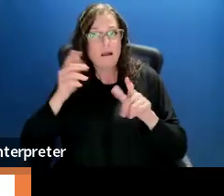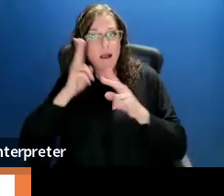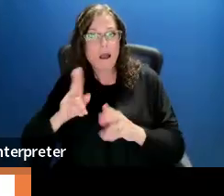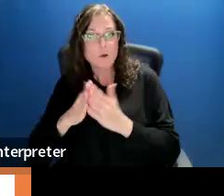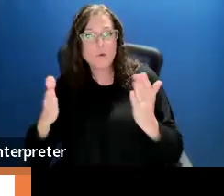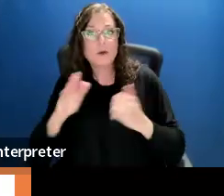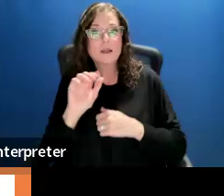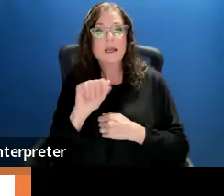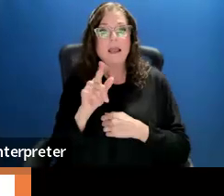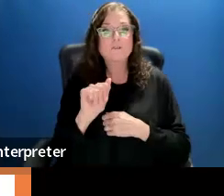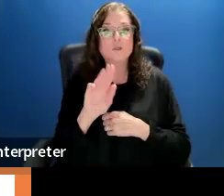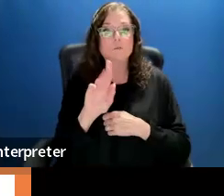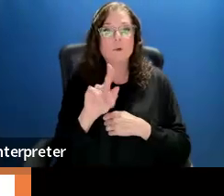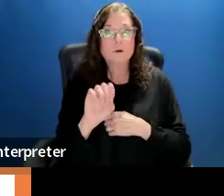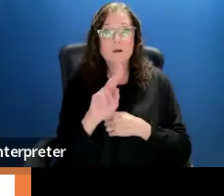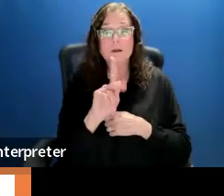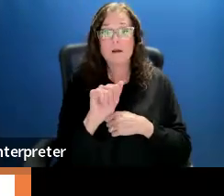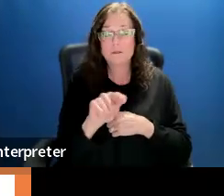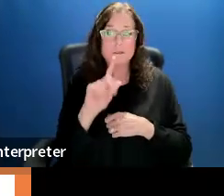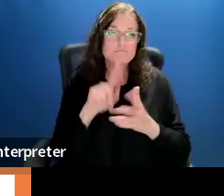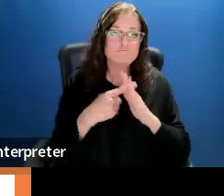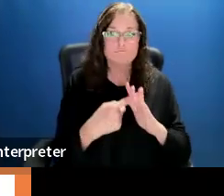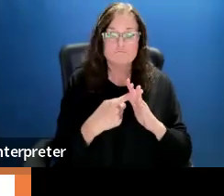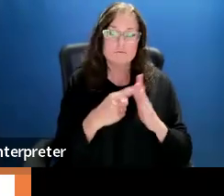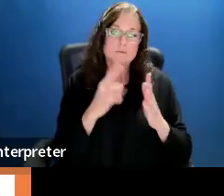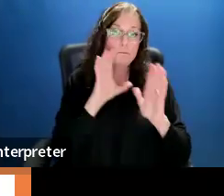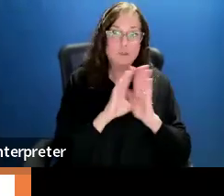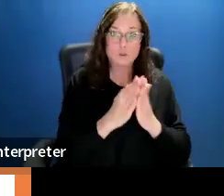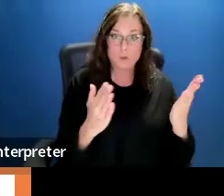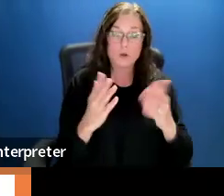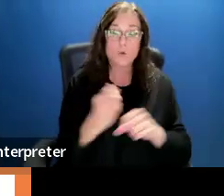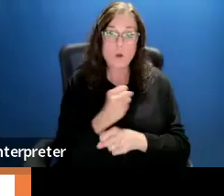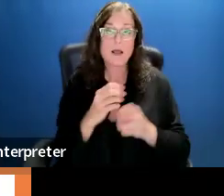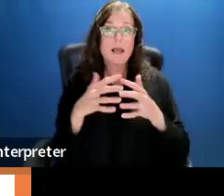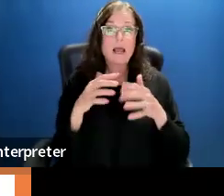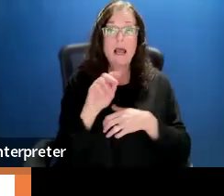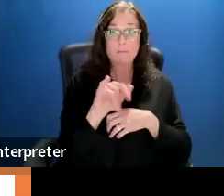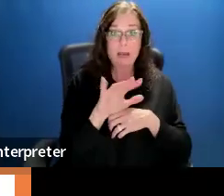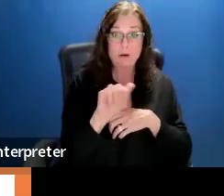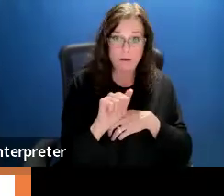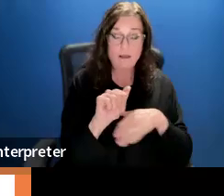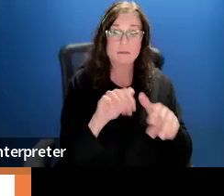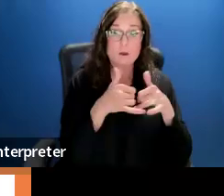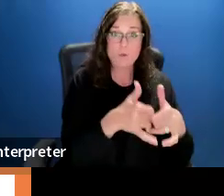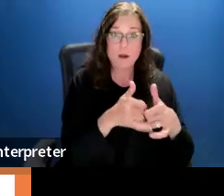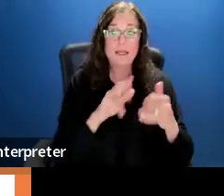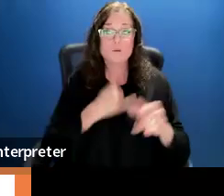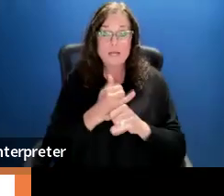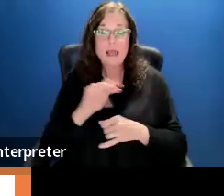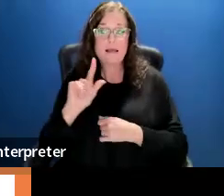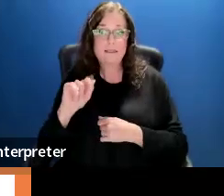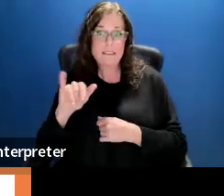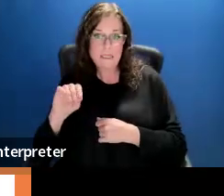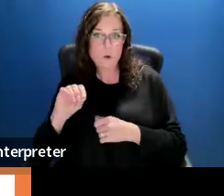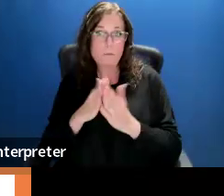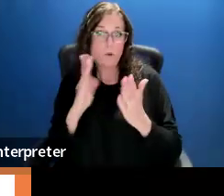Angela Brickell-Kunkel's debut picture book, Digging for Words, won both the Americas Award and the International Latino Book Award, and